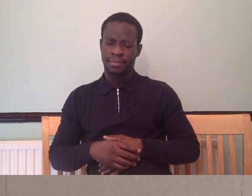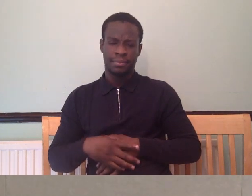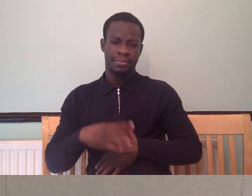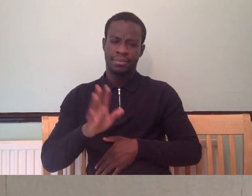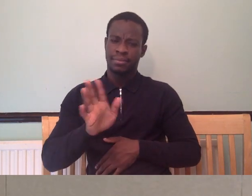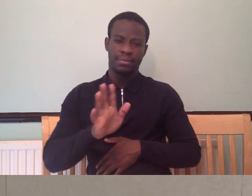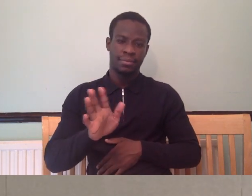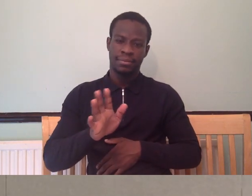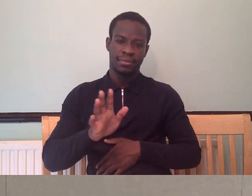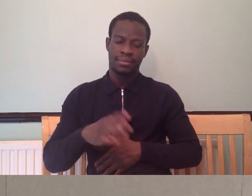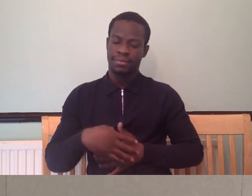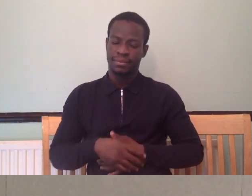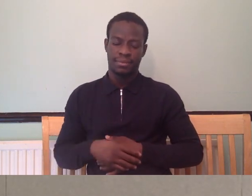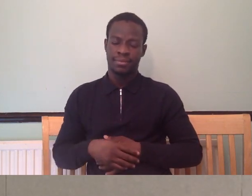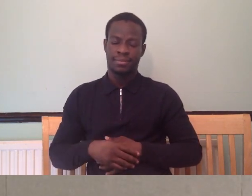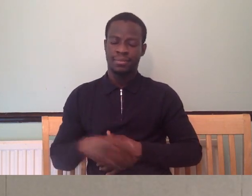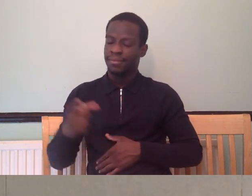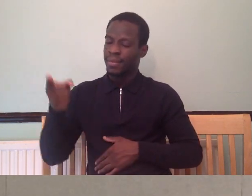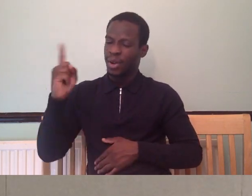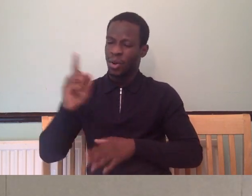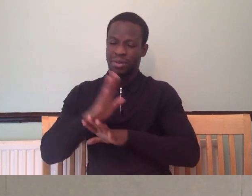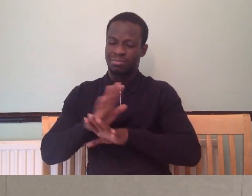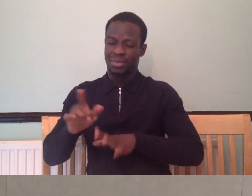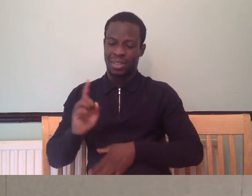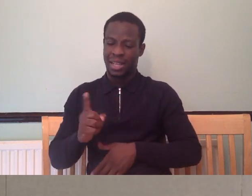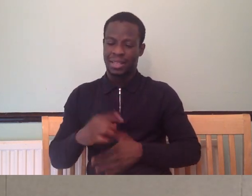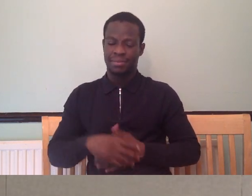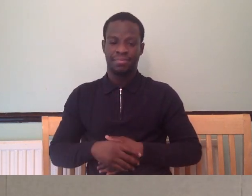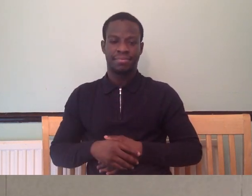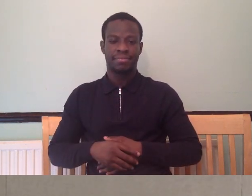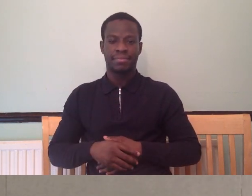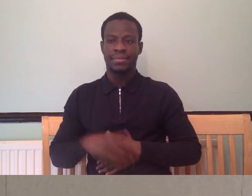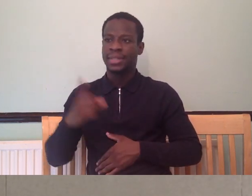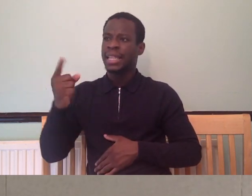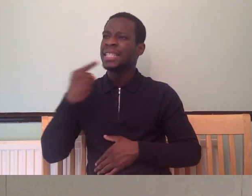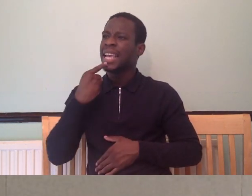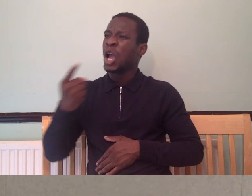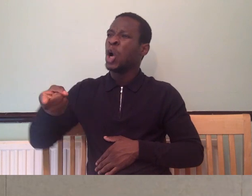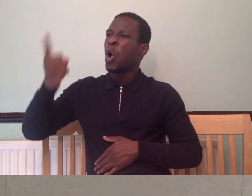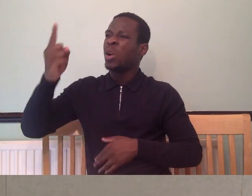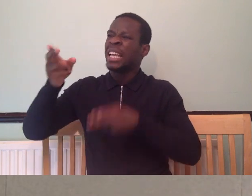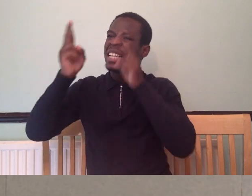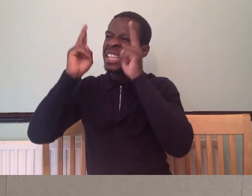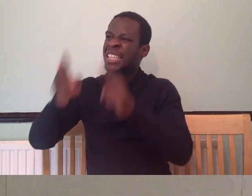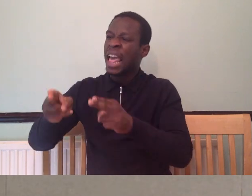God's a tyrant, they say. God's a despot.